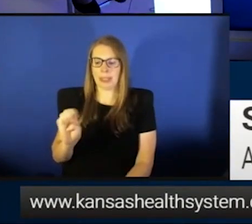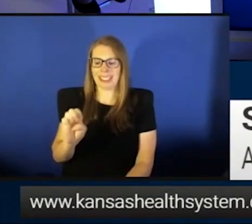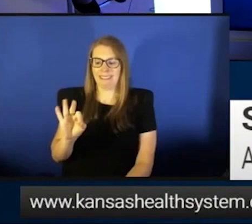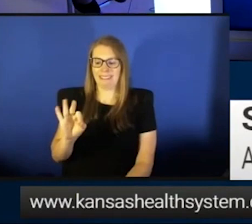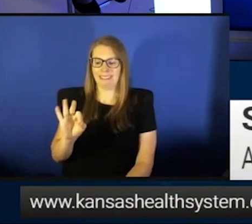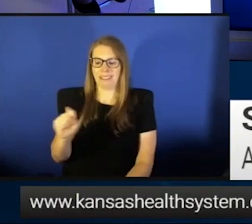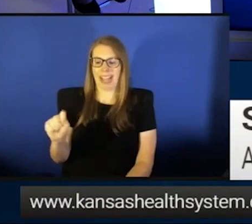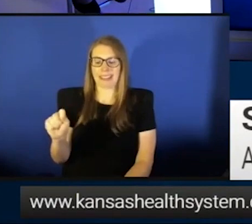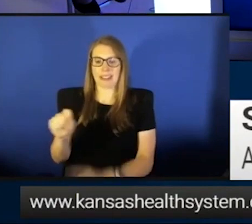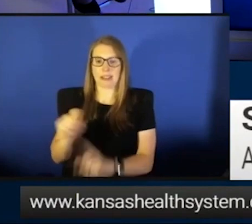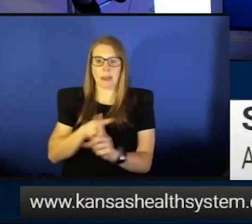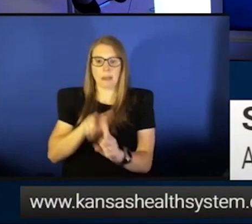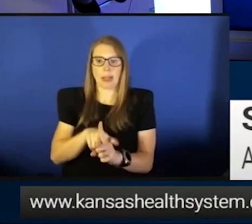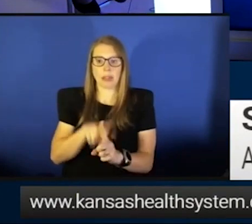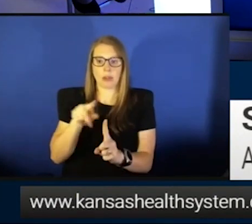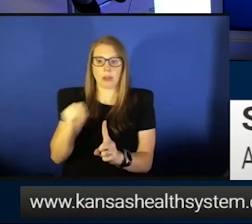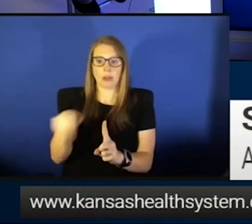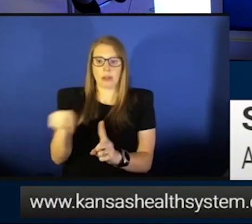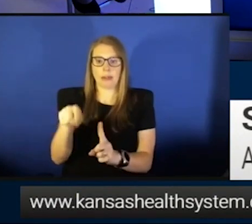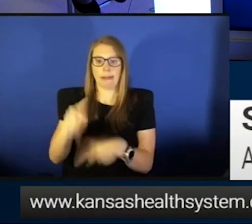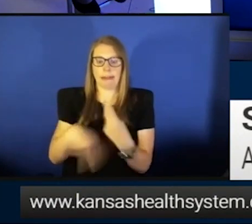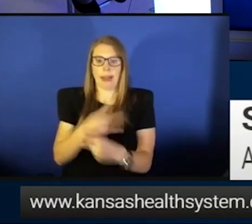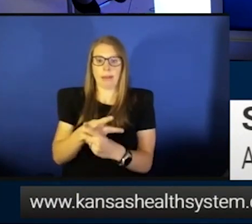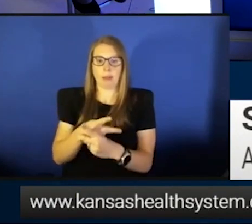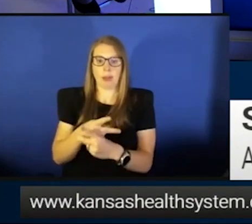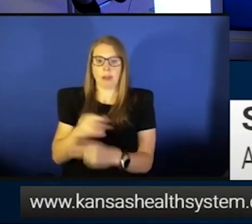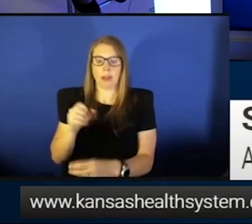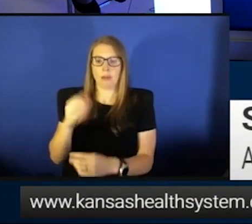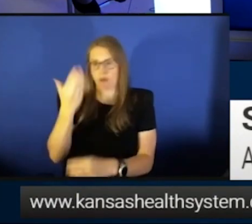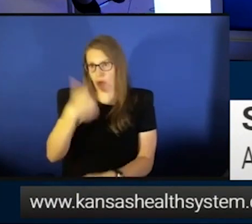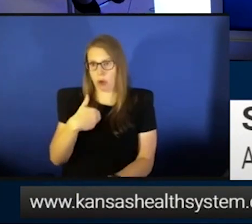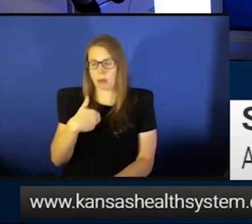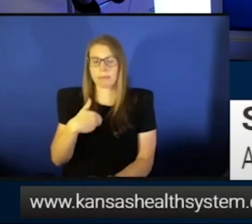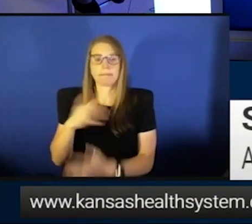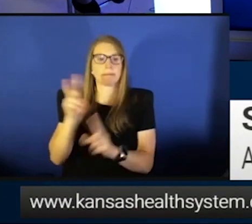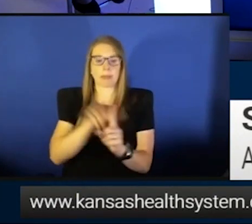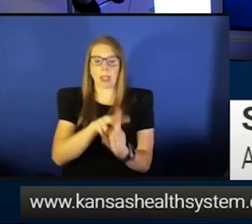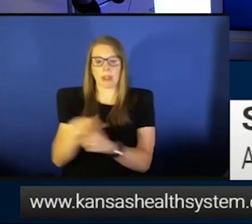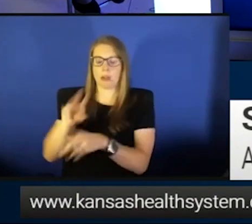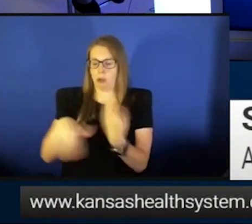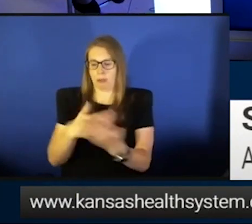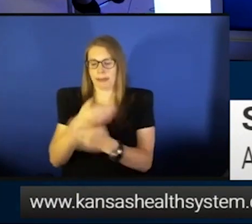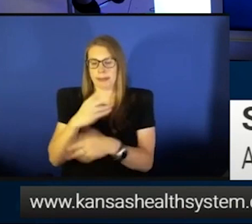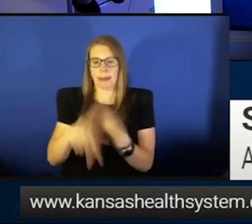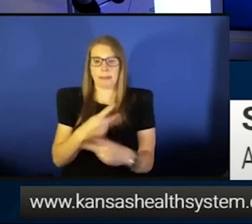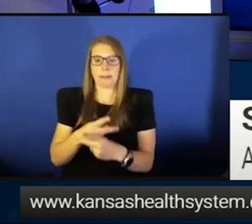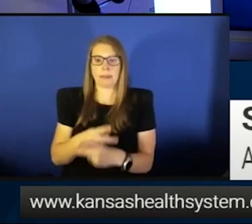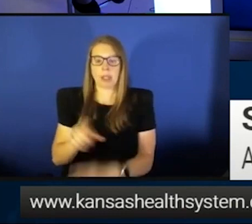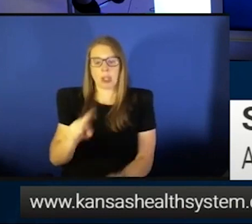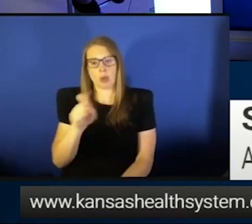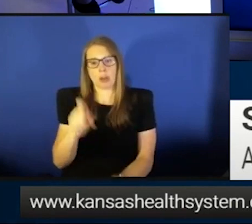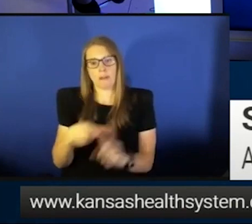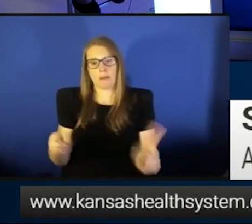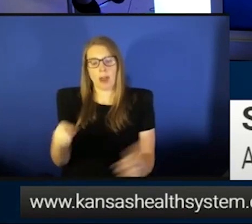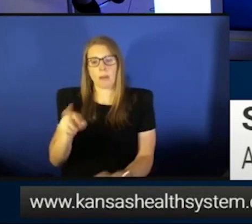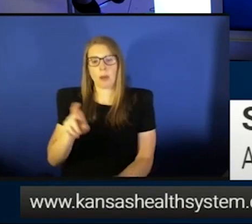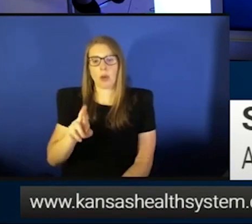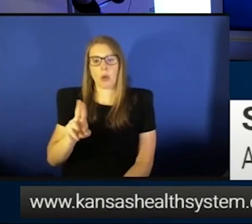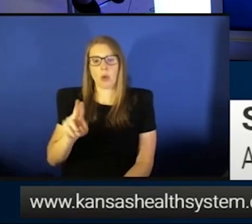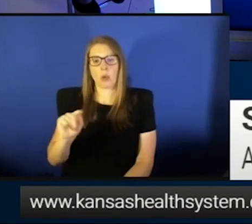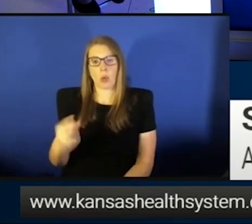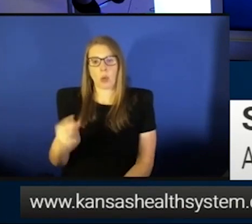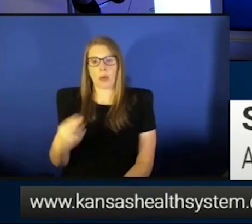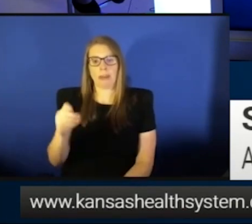to those type of strokes? Yes, it applies to all types of stroke, yes. Okay. Question from Ruth Ellen.